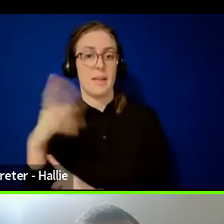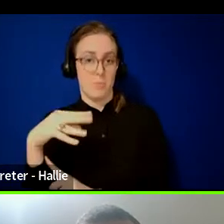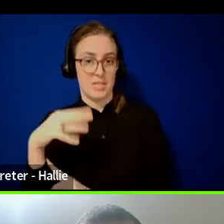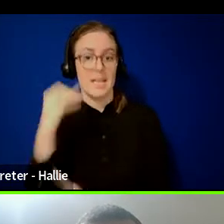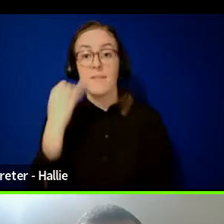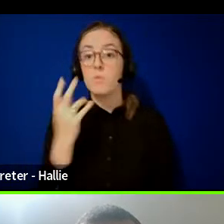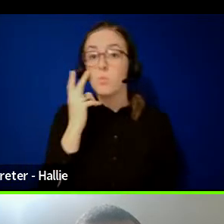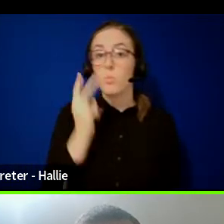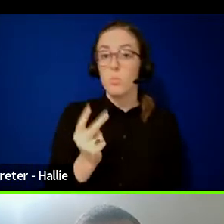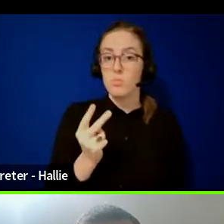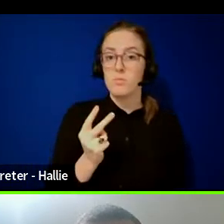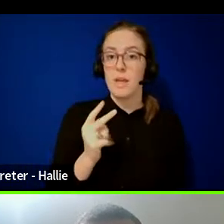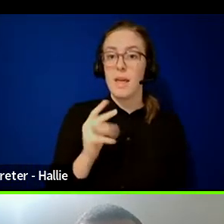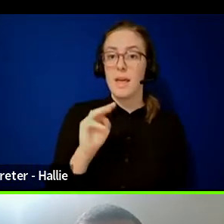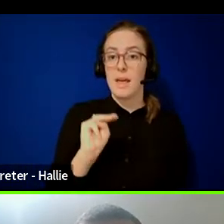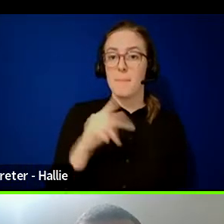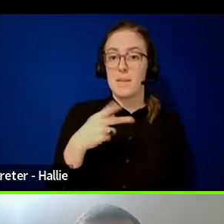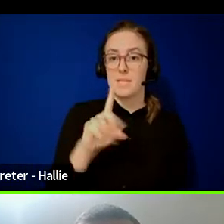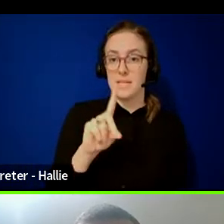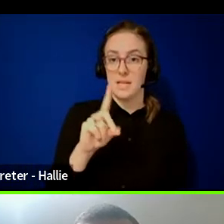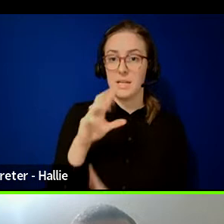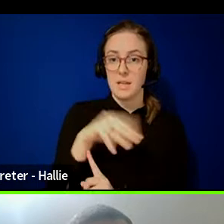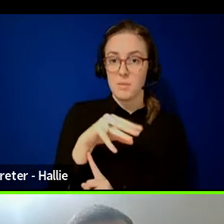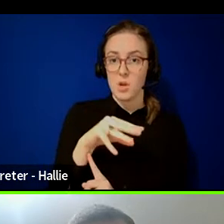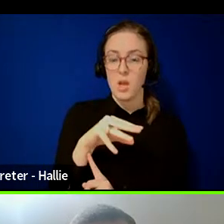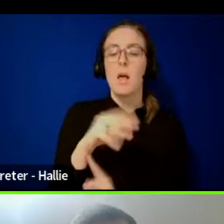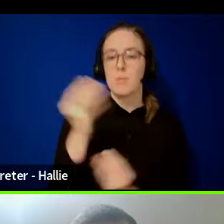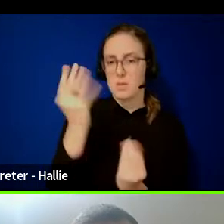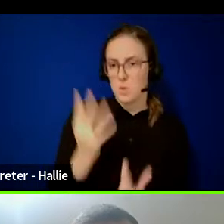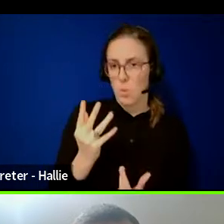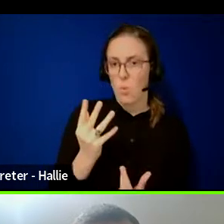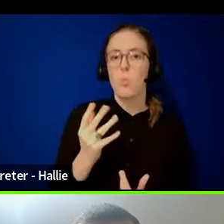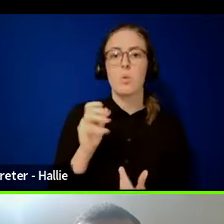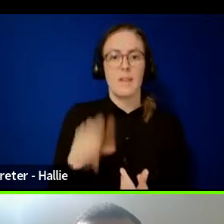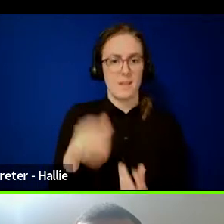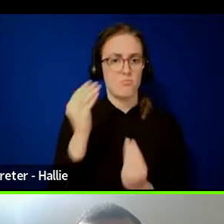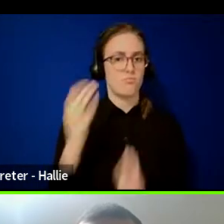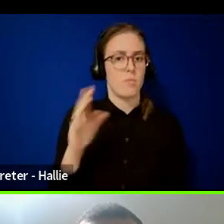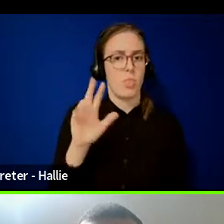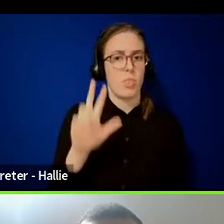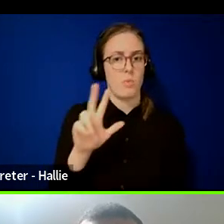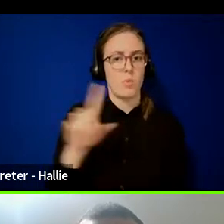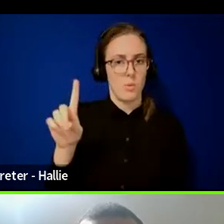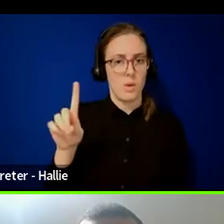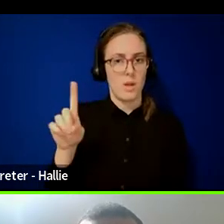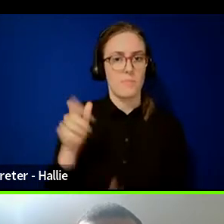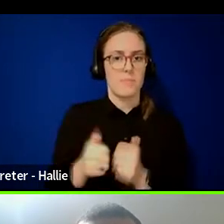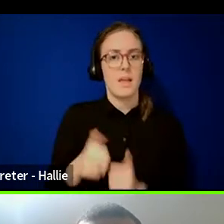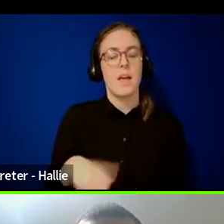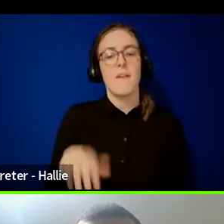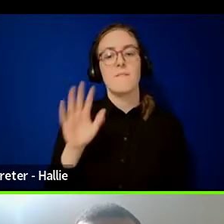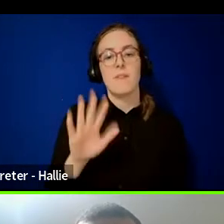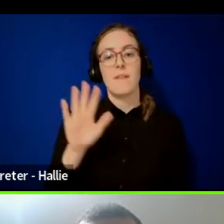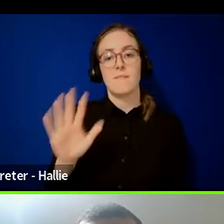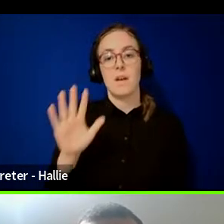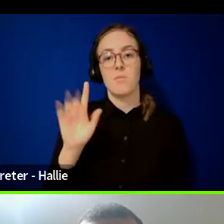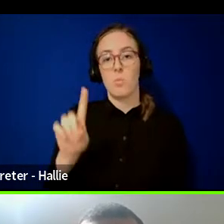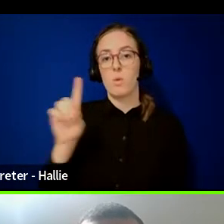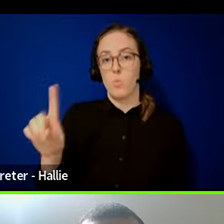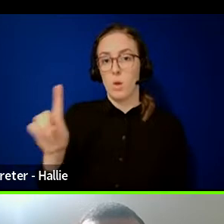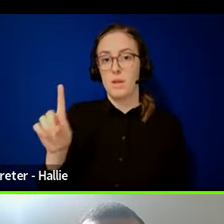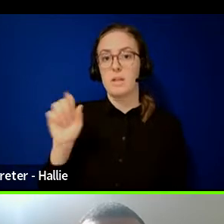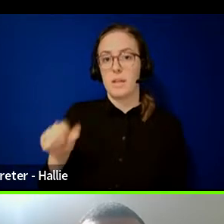But you can also let 311 know. And also the text tip, which is 5511. I think they also take